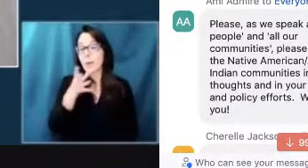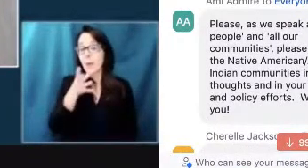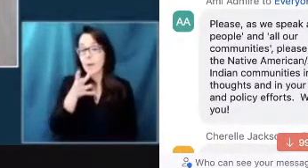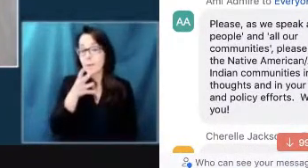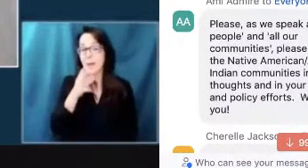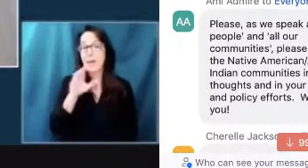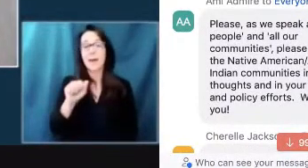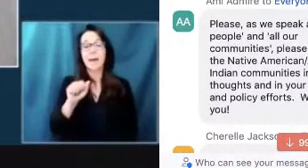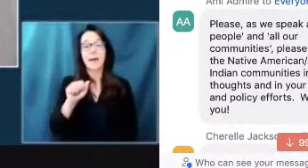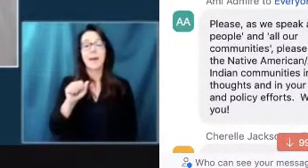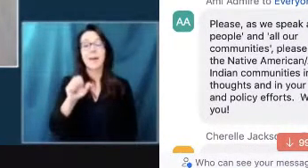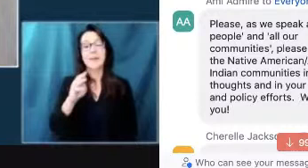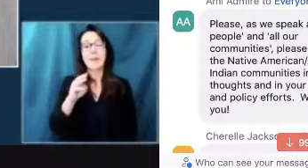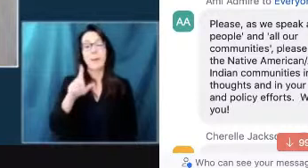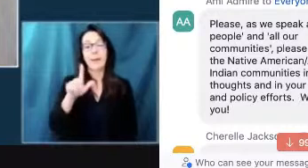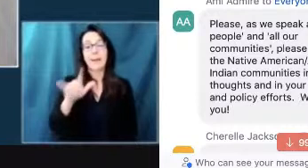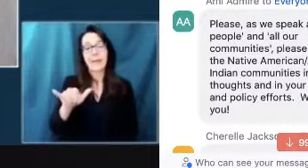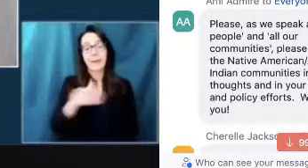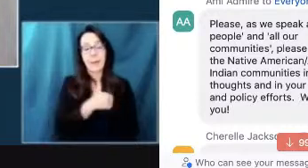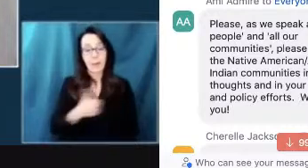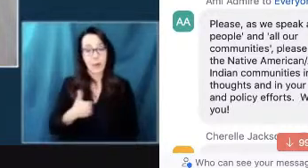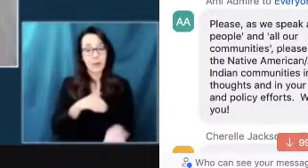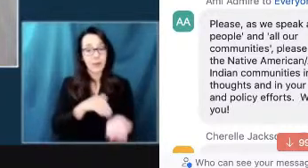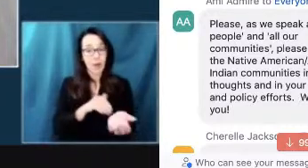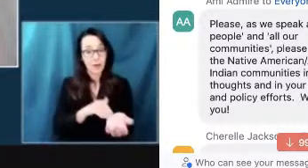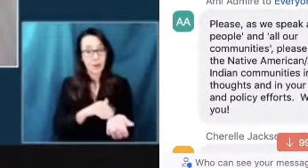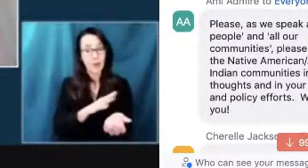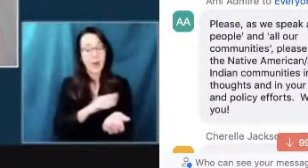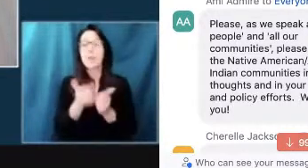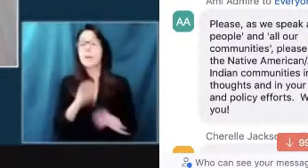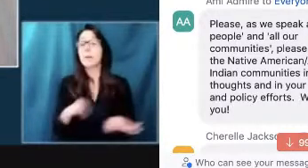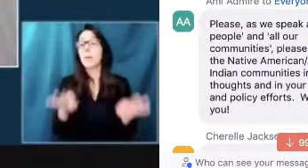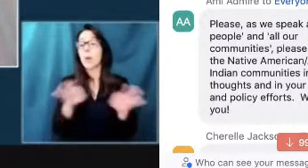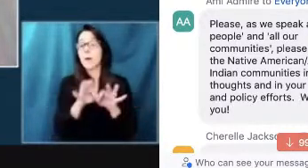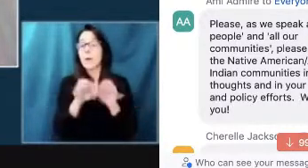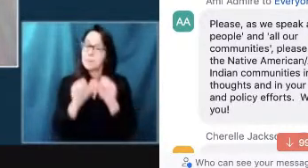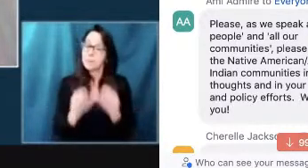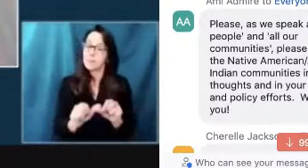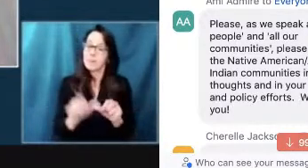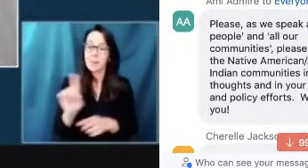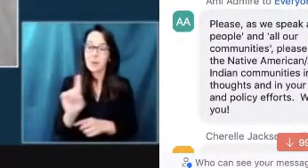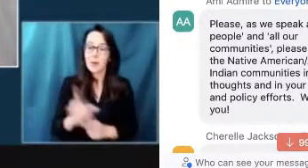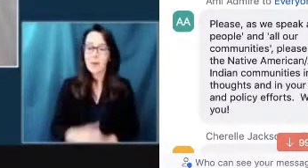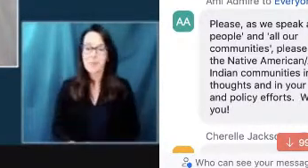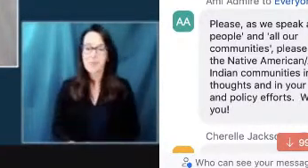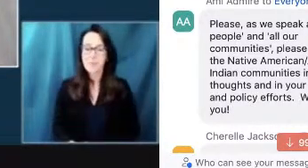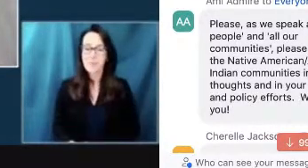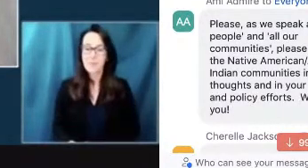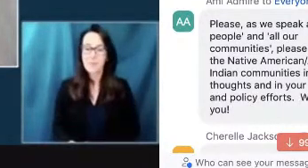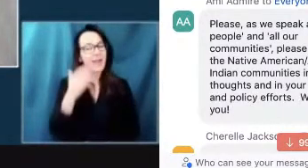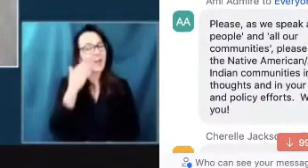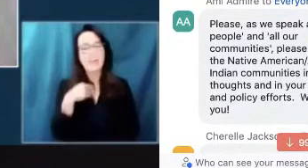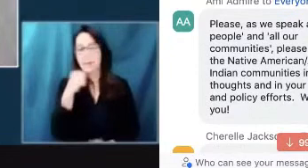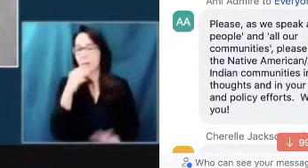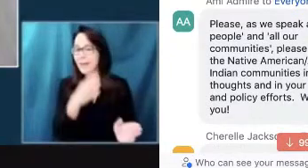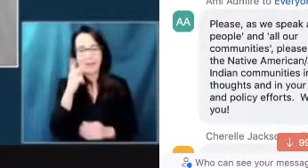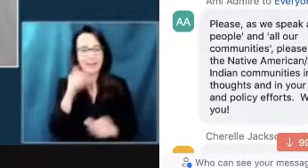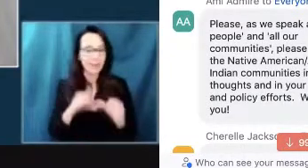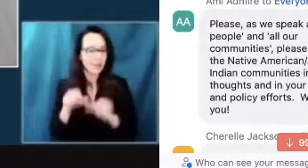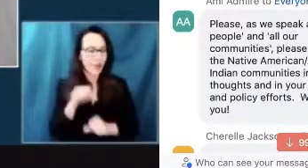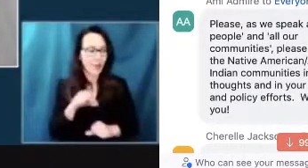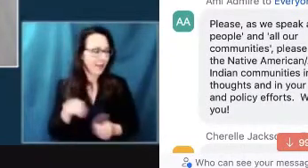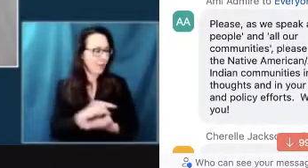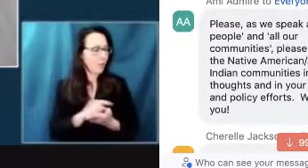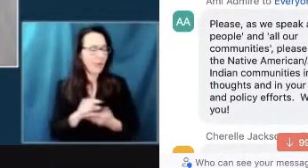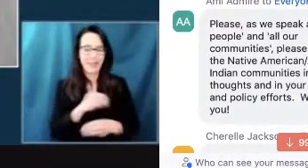most importantly, a lifelong Democrat. I know this is not how we planned on seeing each other this week, but I applaud